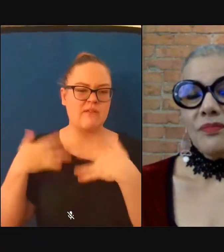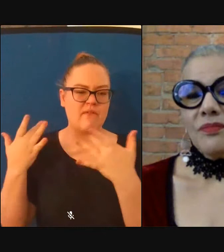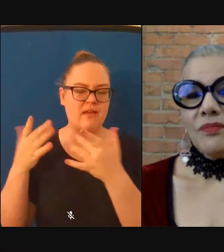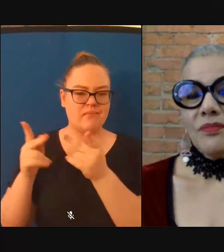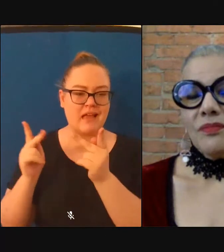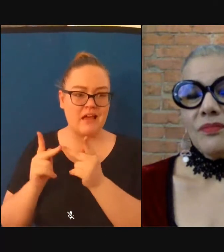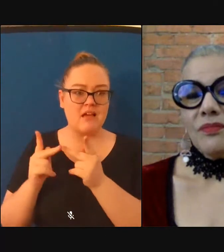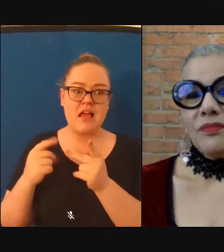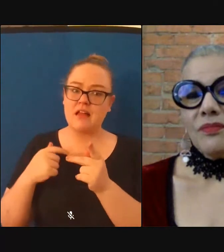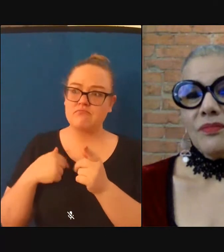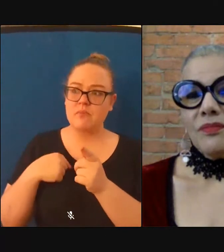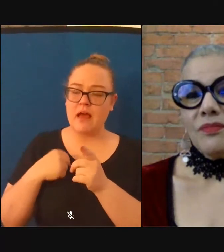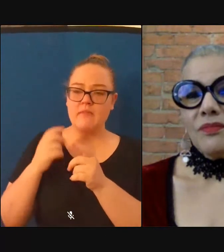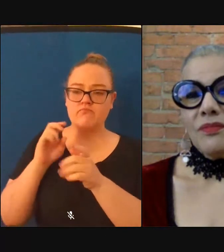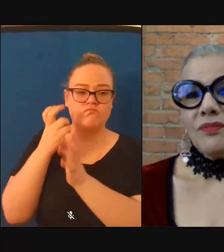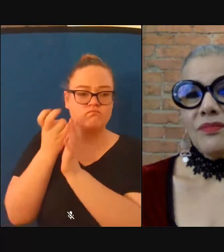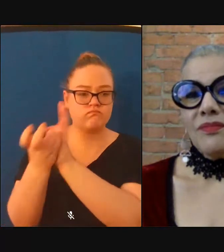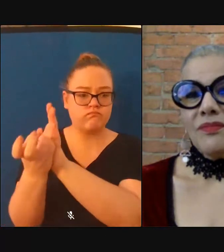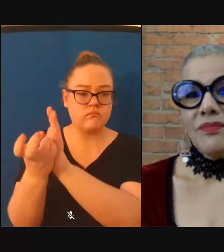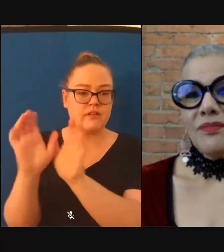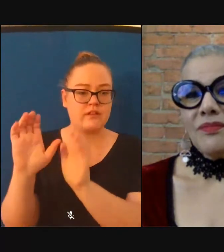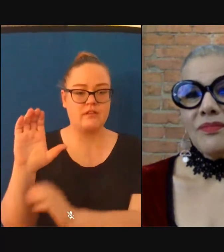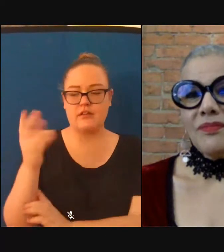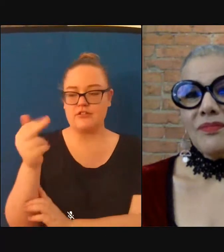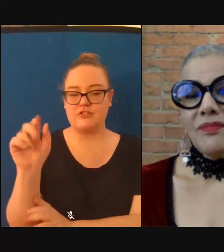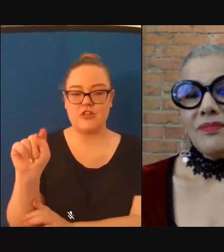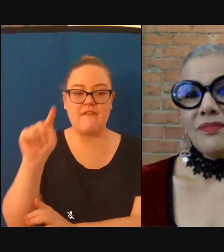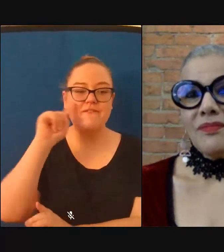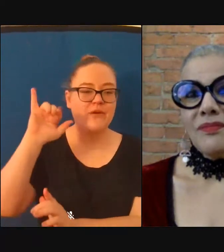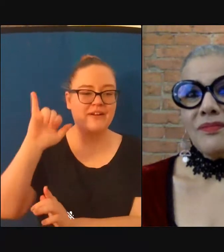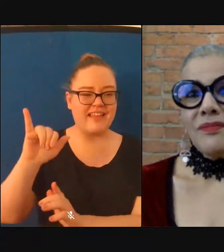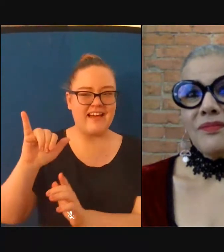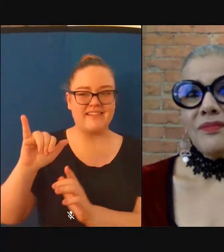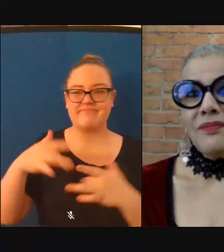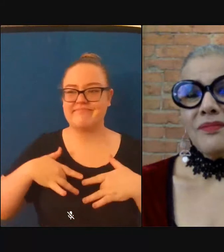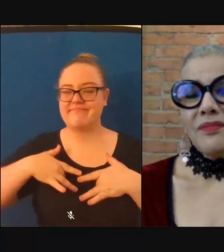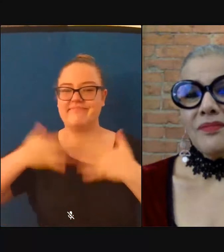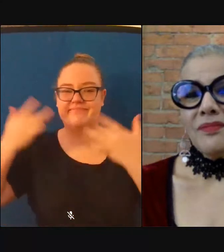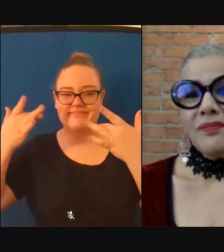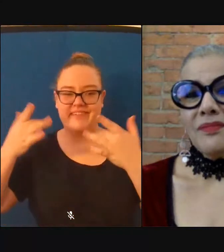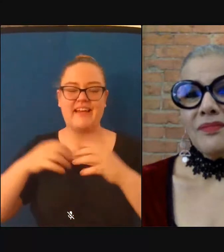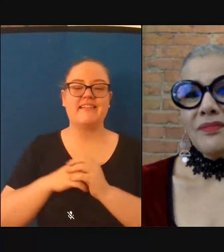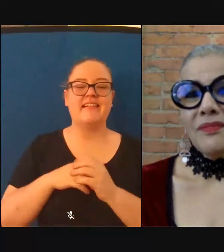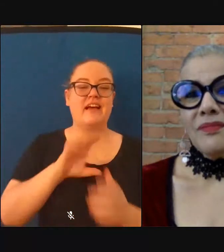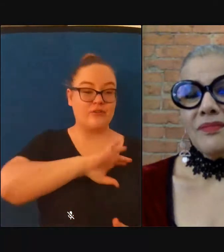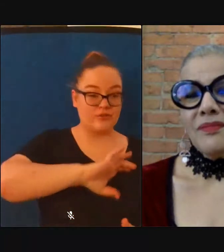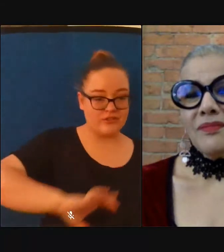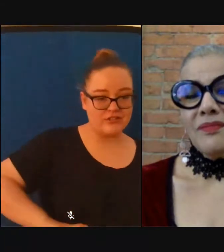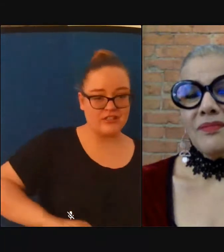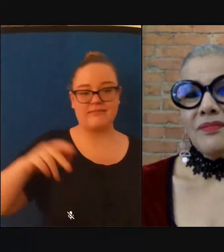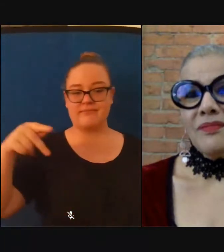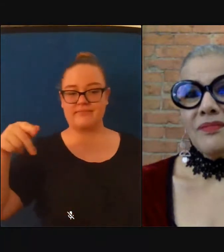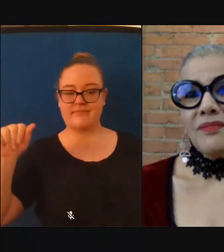this Christians versus pagans MMA white supremacist fighting bout, where the pagans would,